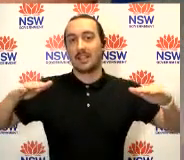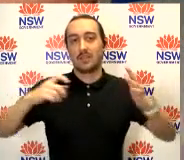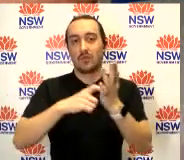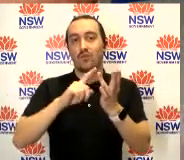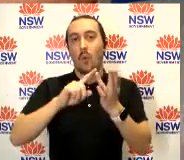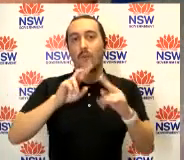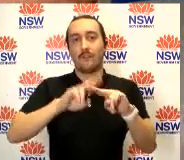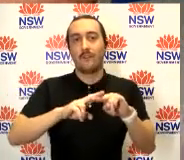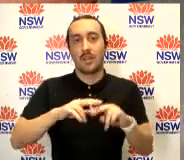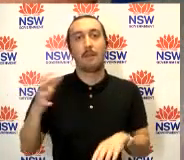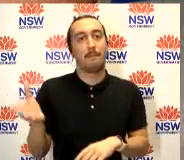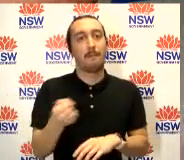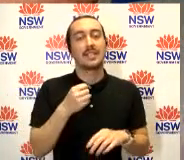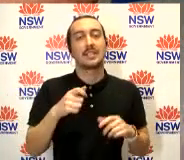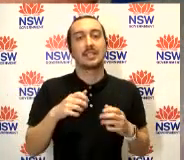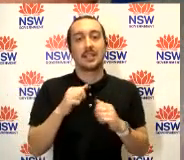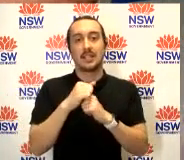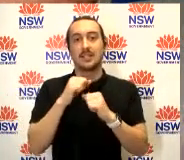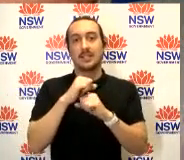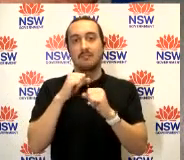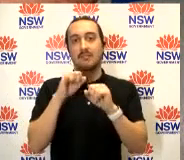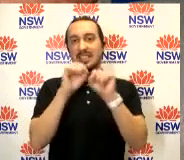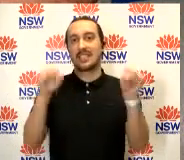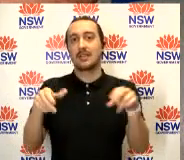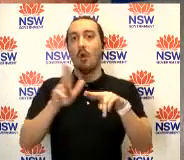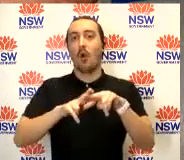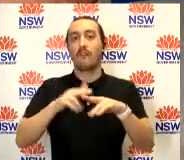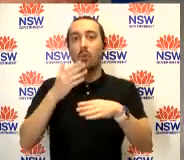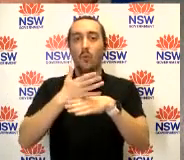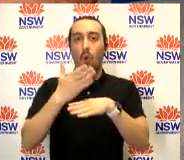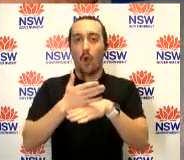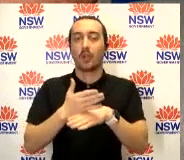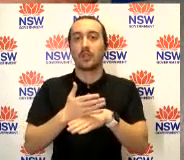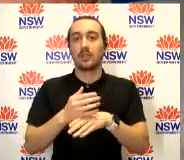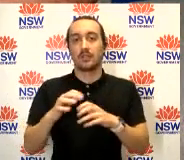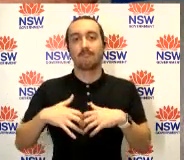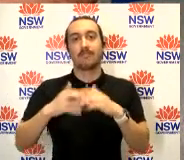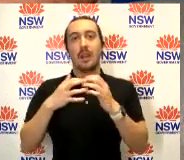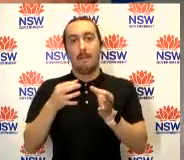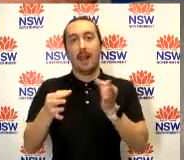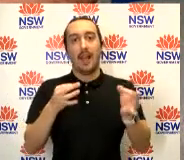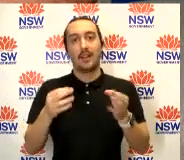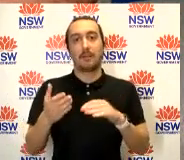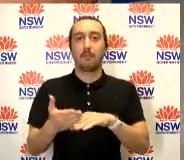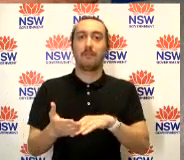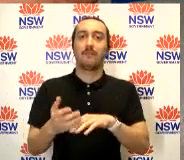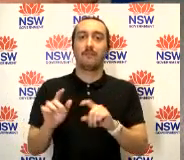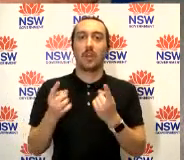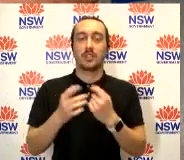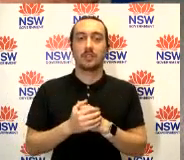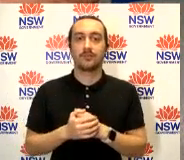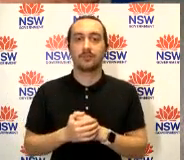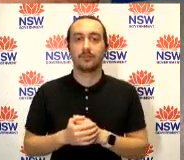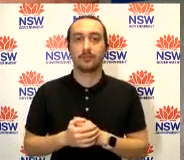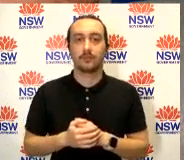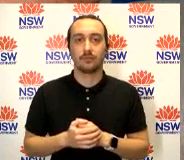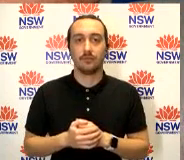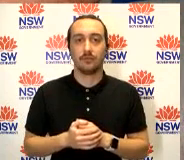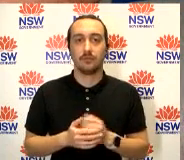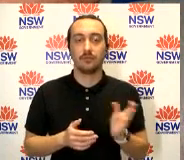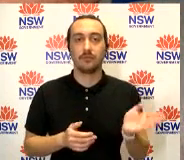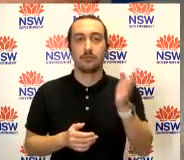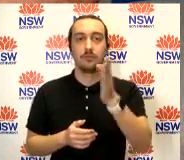the system of work in place for safe access to begin with, and setting up your system. Yeah. And also, depending on the type of